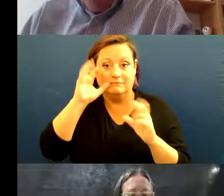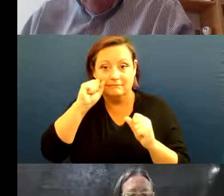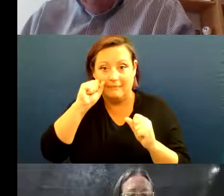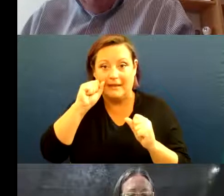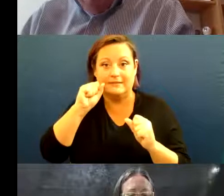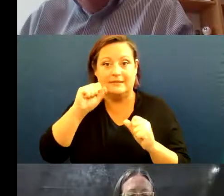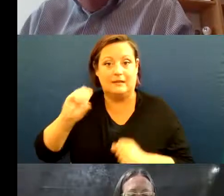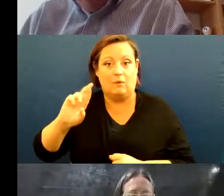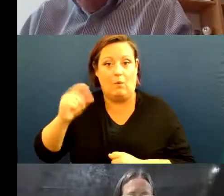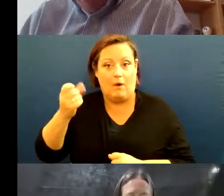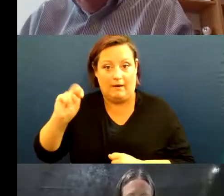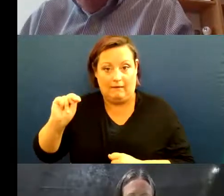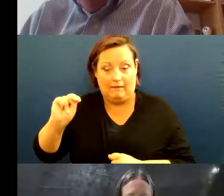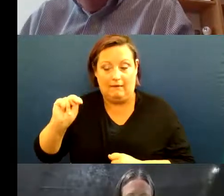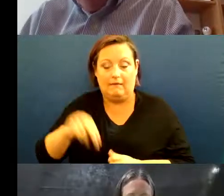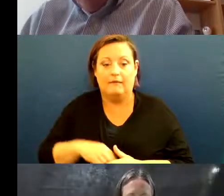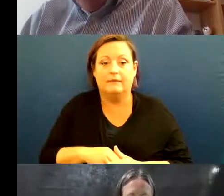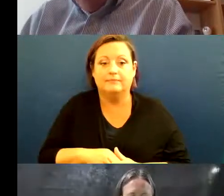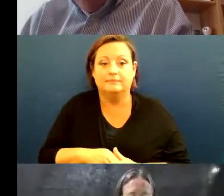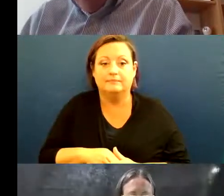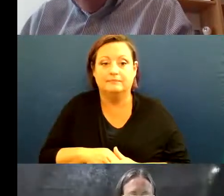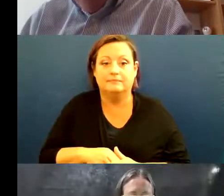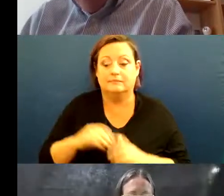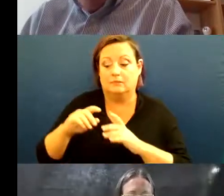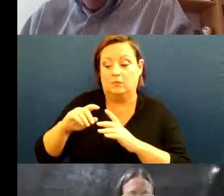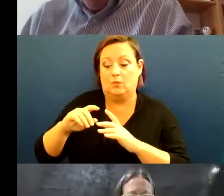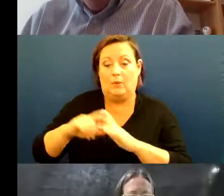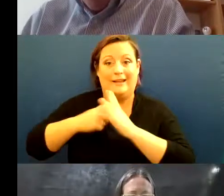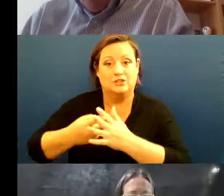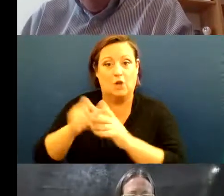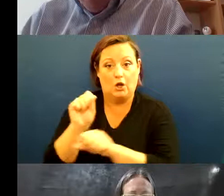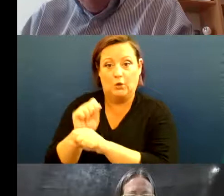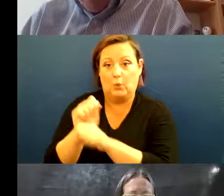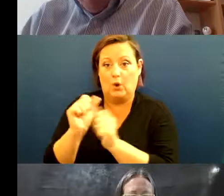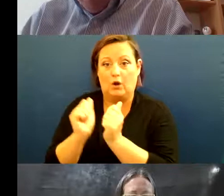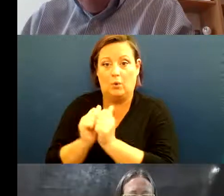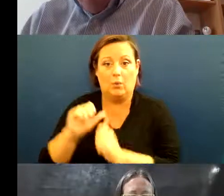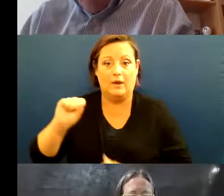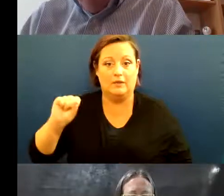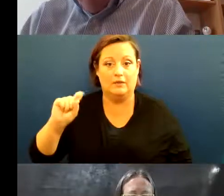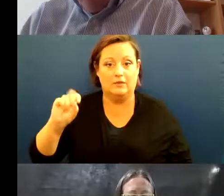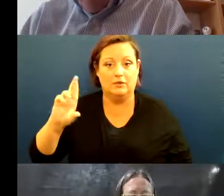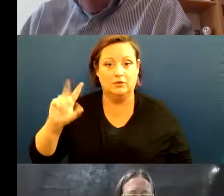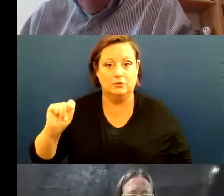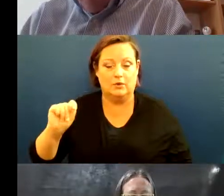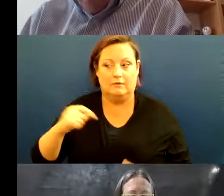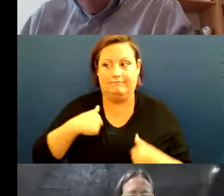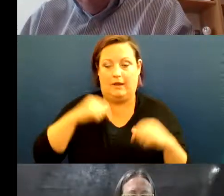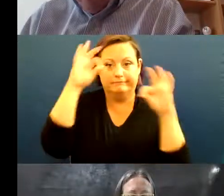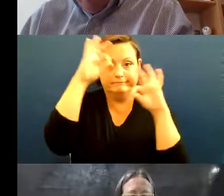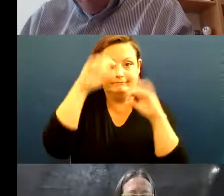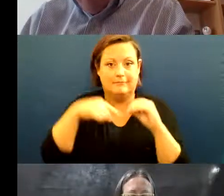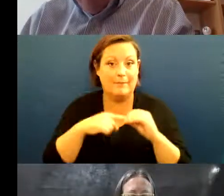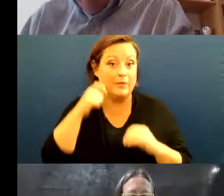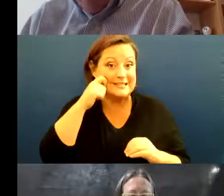And as I said, when I went to work with Stu, I knew nothing about the skin, but Stu was a